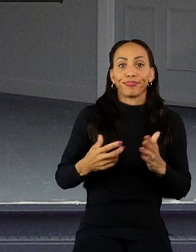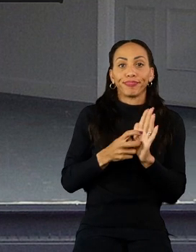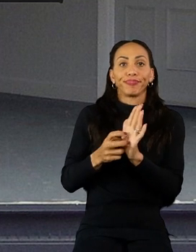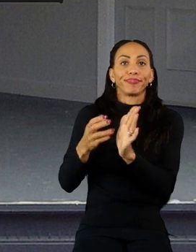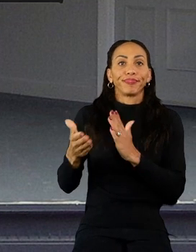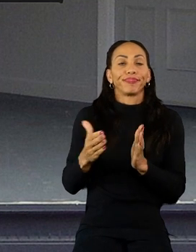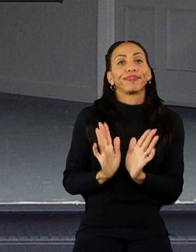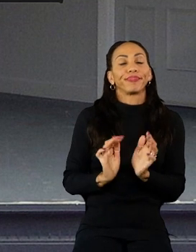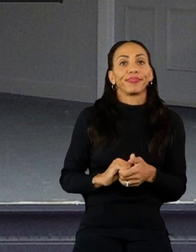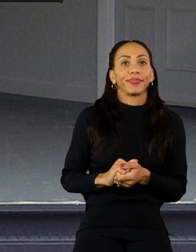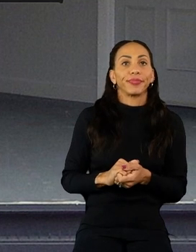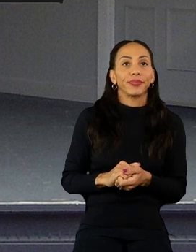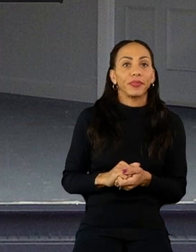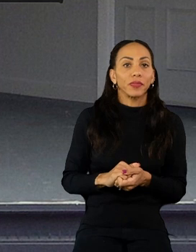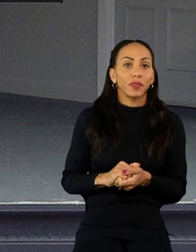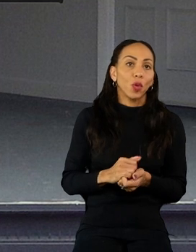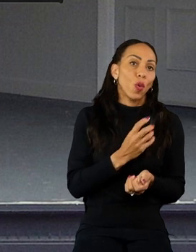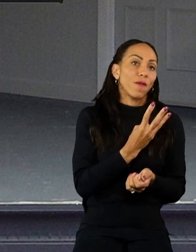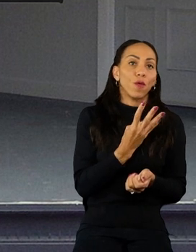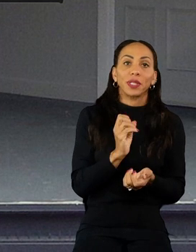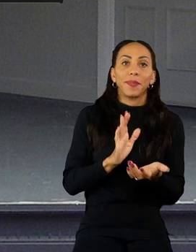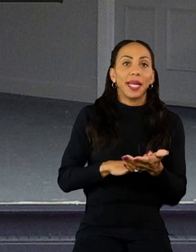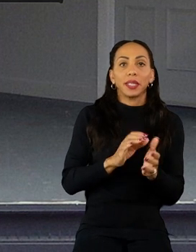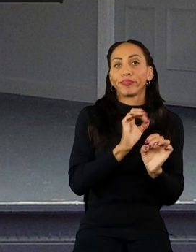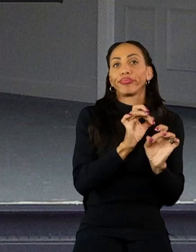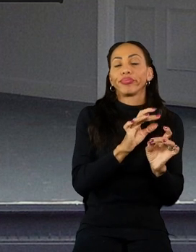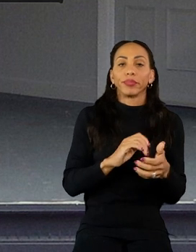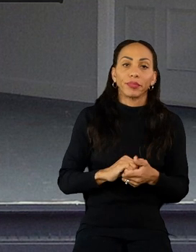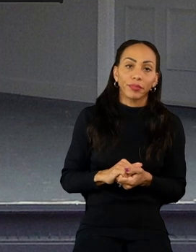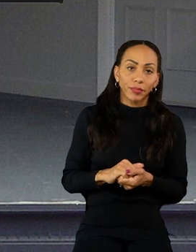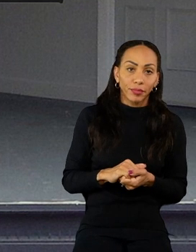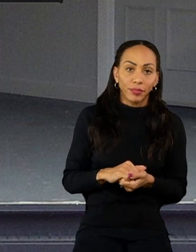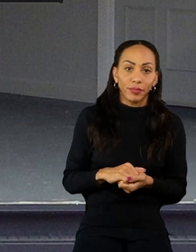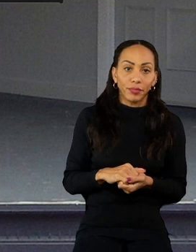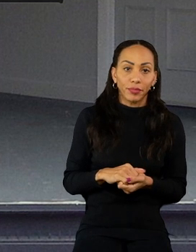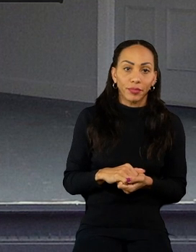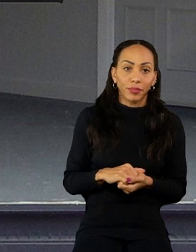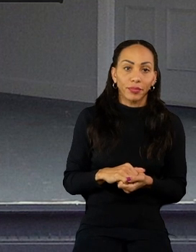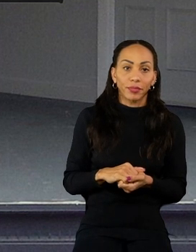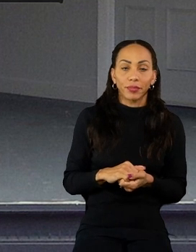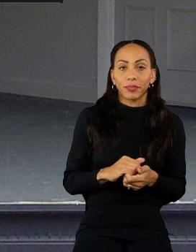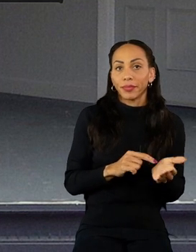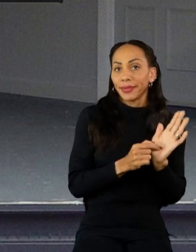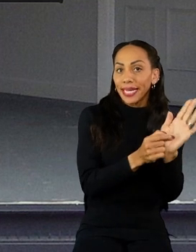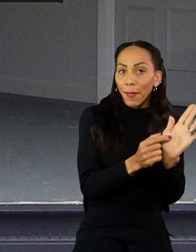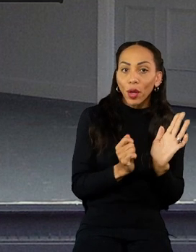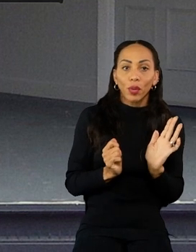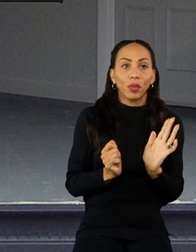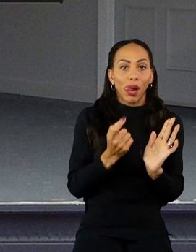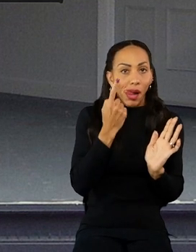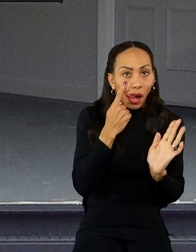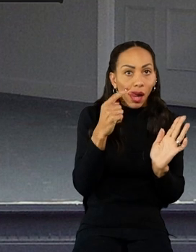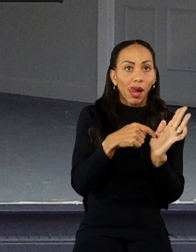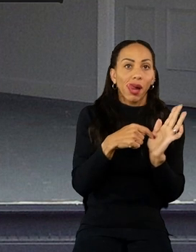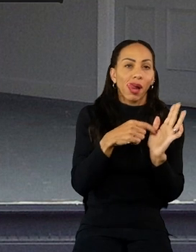what could take half an hour, maybe 20, maybe half an hour, 40 minutes. Yeah. A nice little